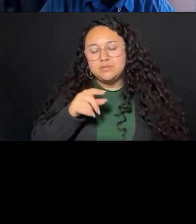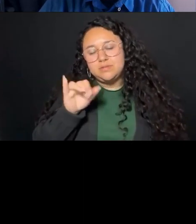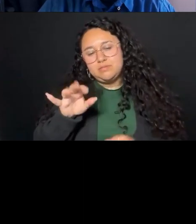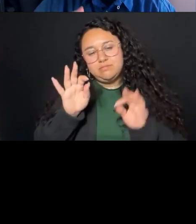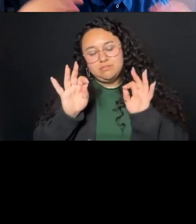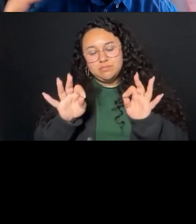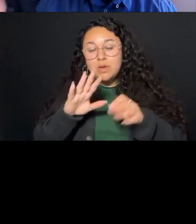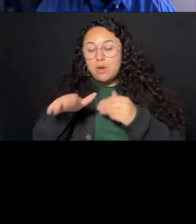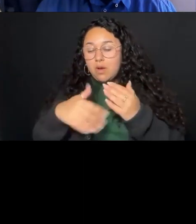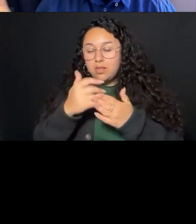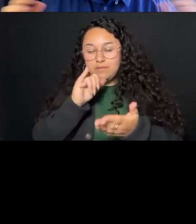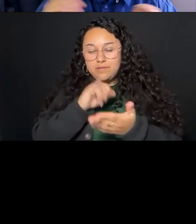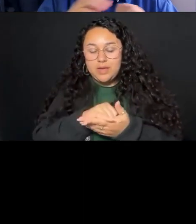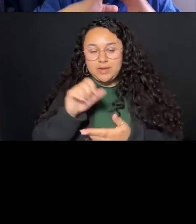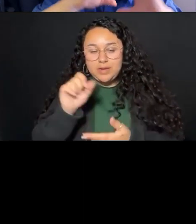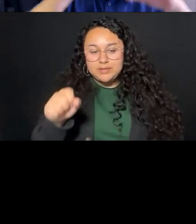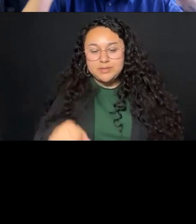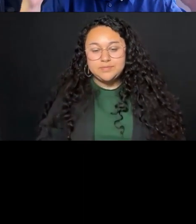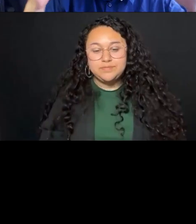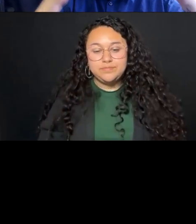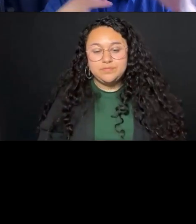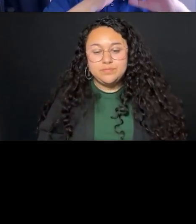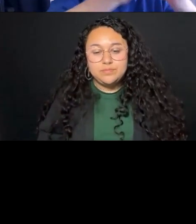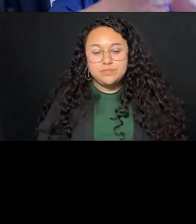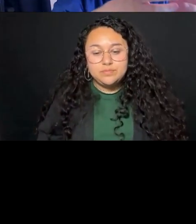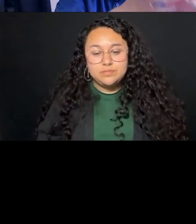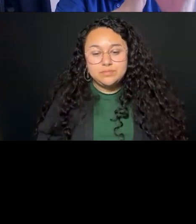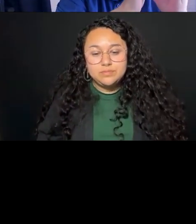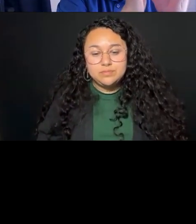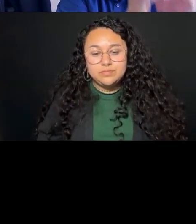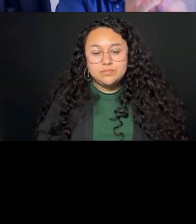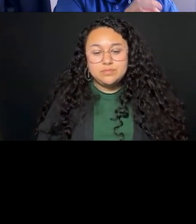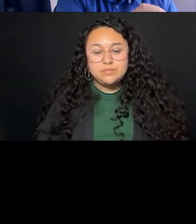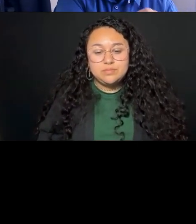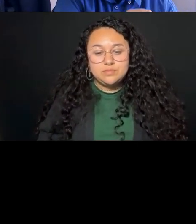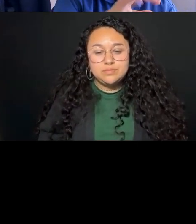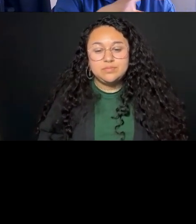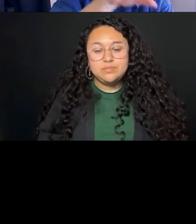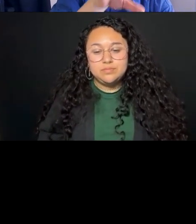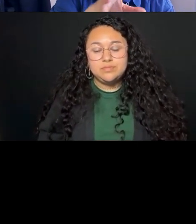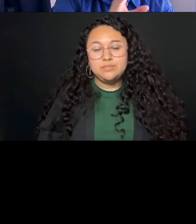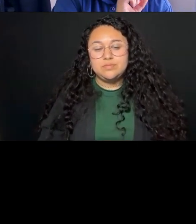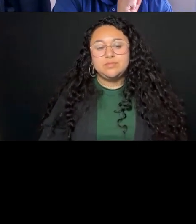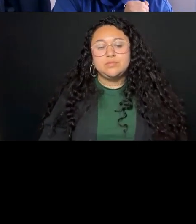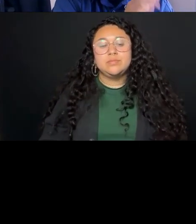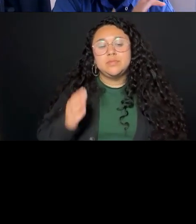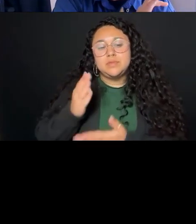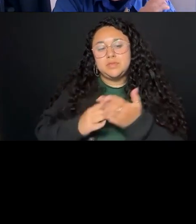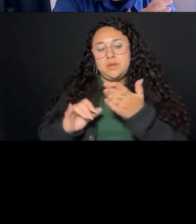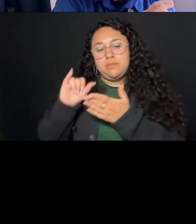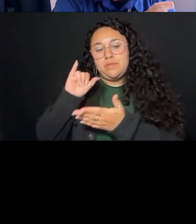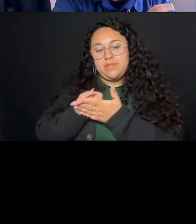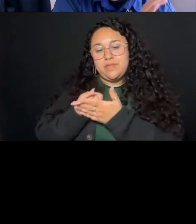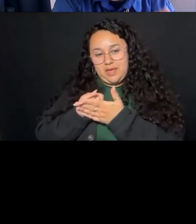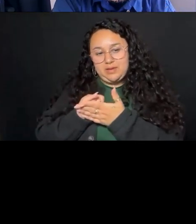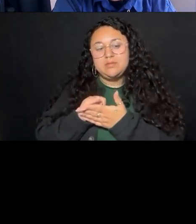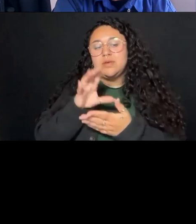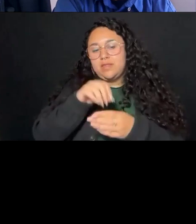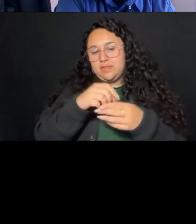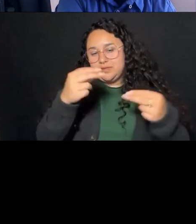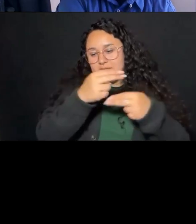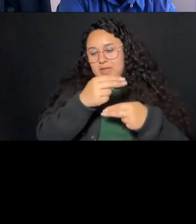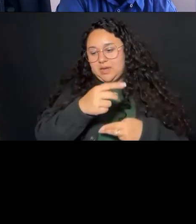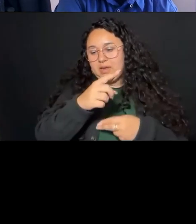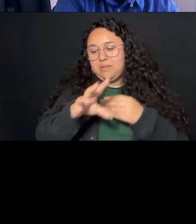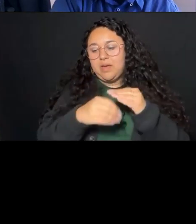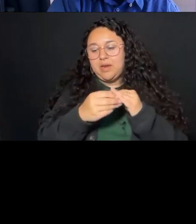All of those things, and more. So you've captured some of them that I put on the slide. I just wanted to add a couple of them, which you've already all